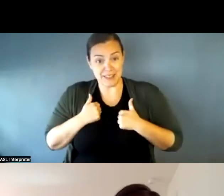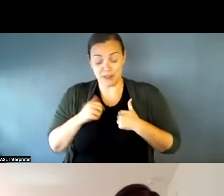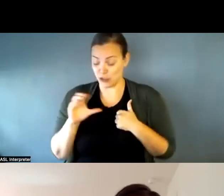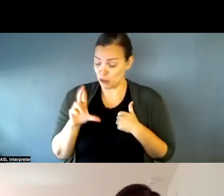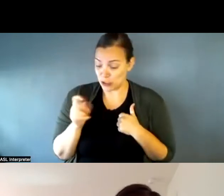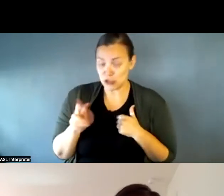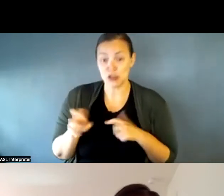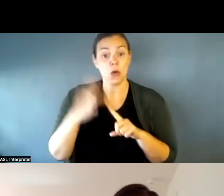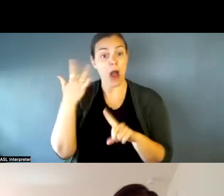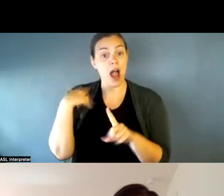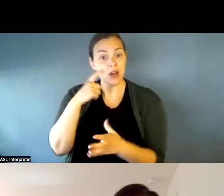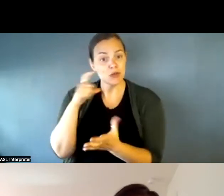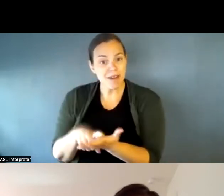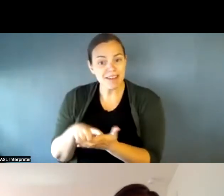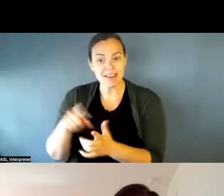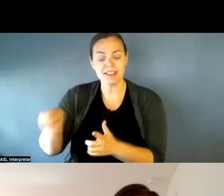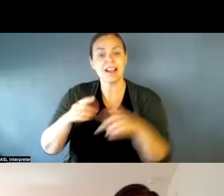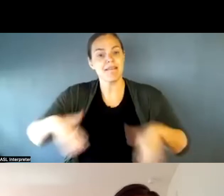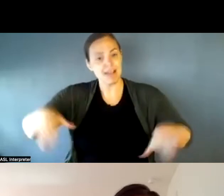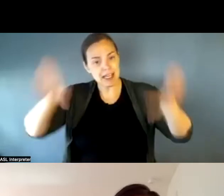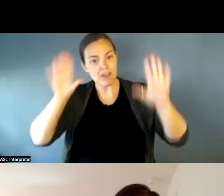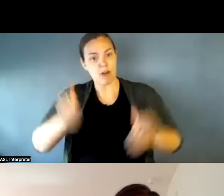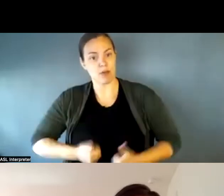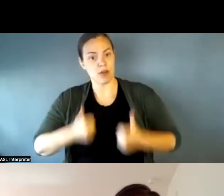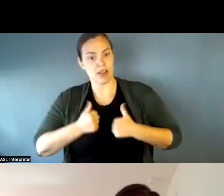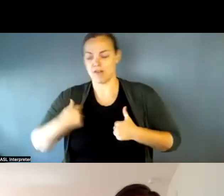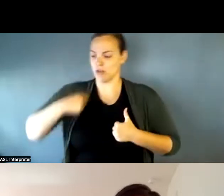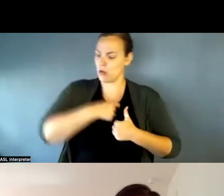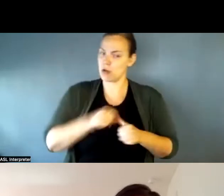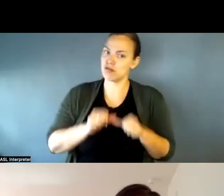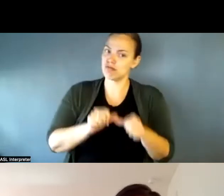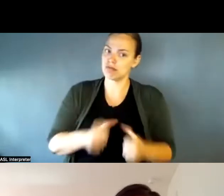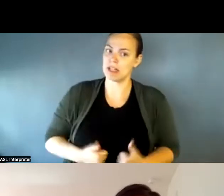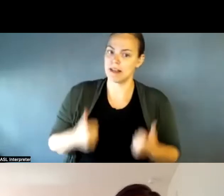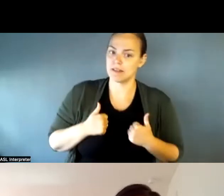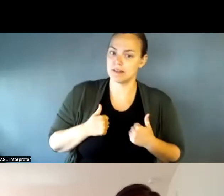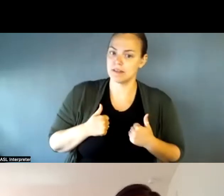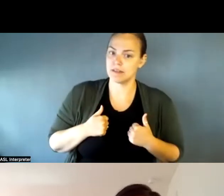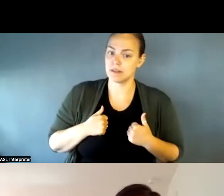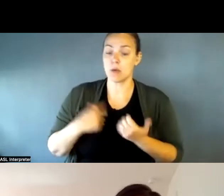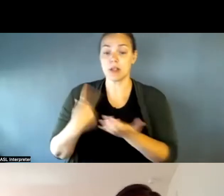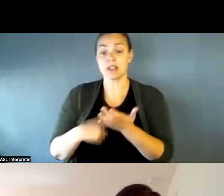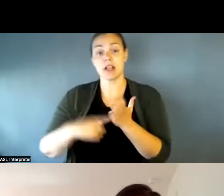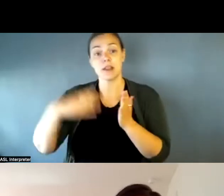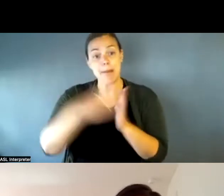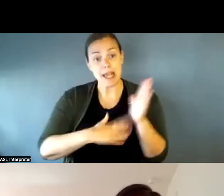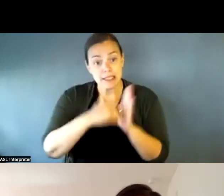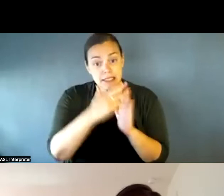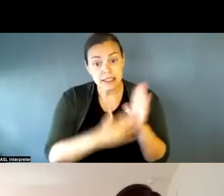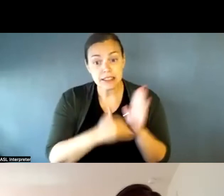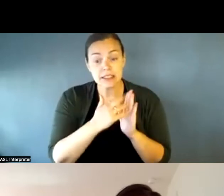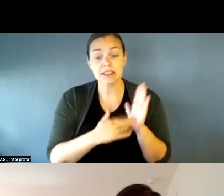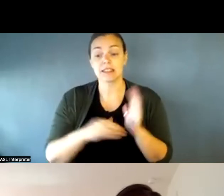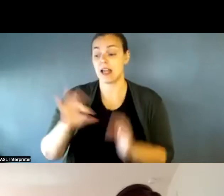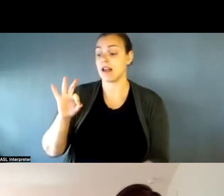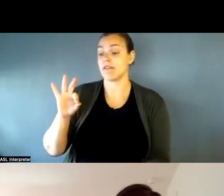that these creatures are giving up their lives so that we can live. And so when we're talking about paintings at the Frye, and